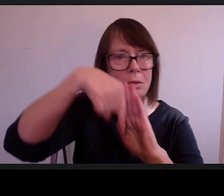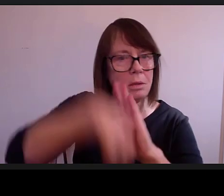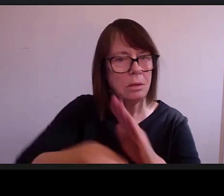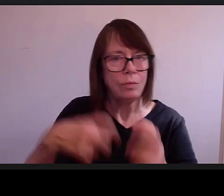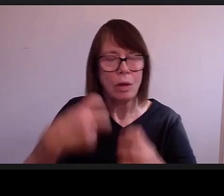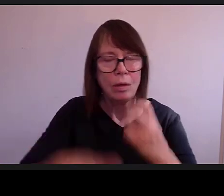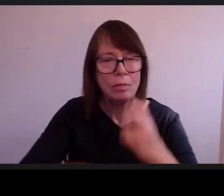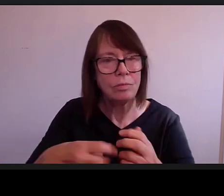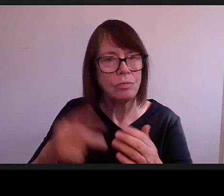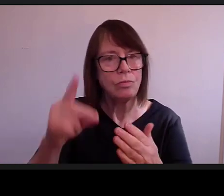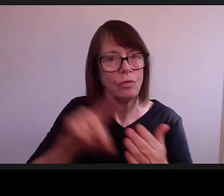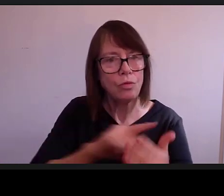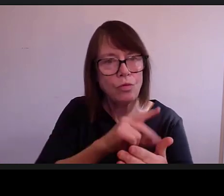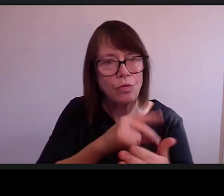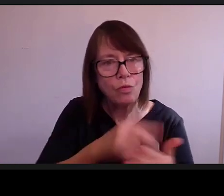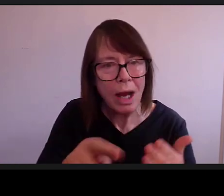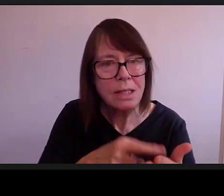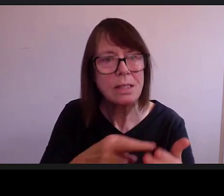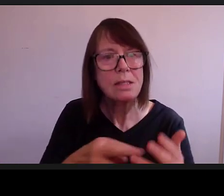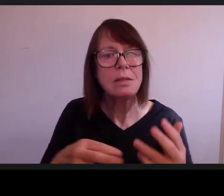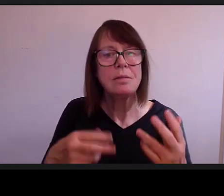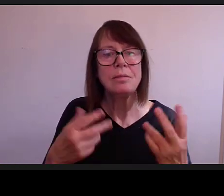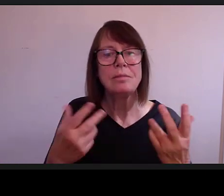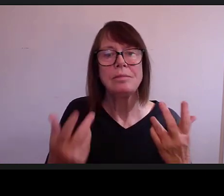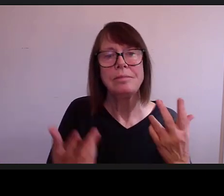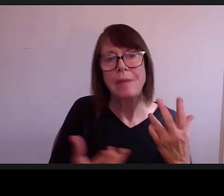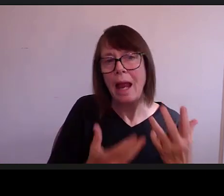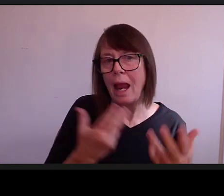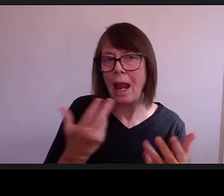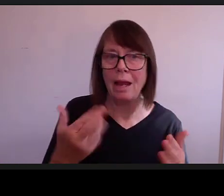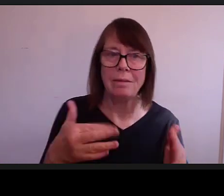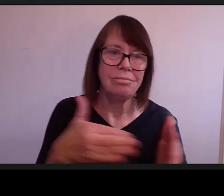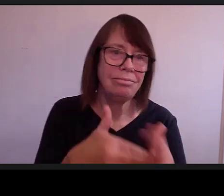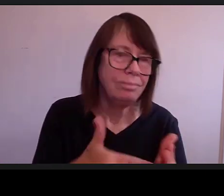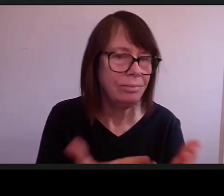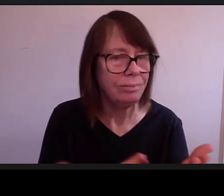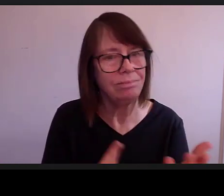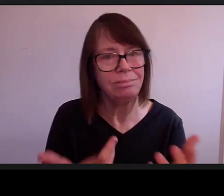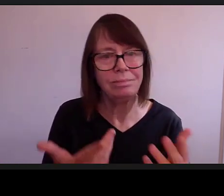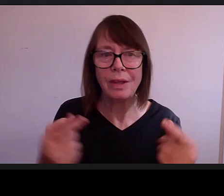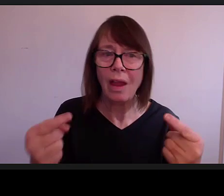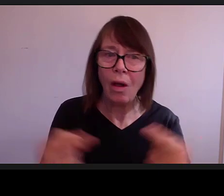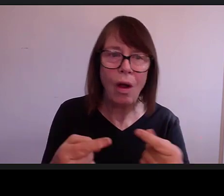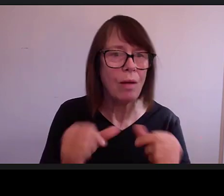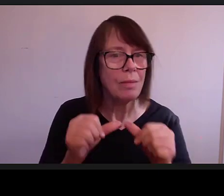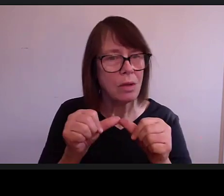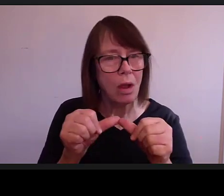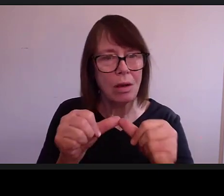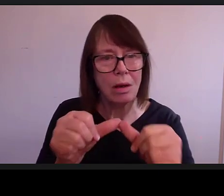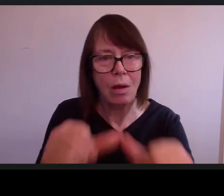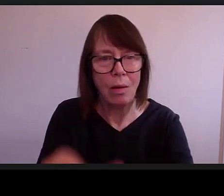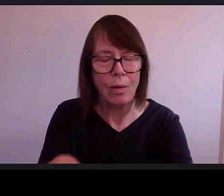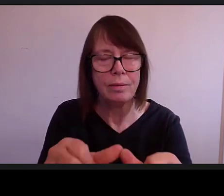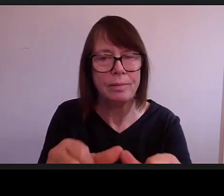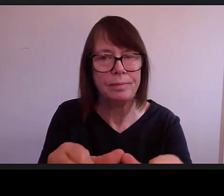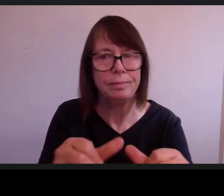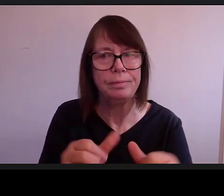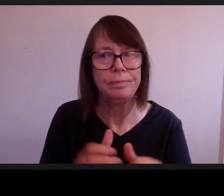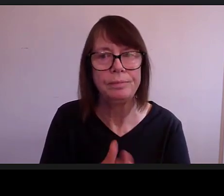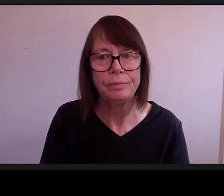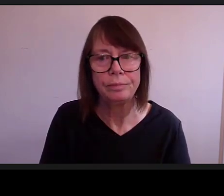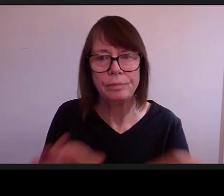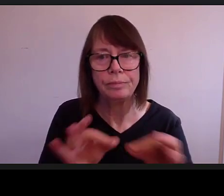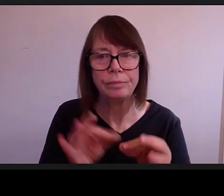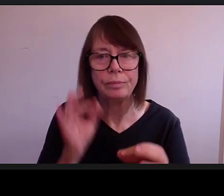structural biases still exist today, so the harm is ongoing. It is important that